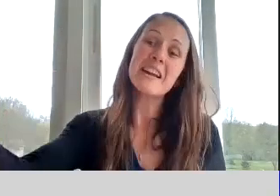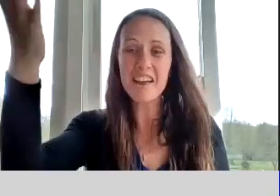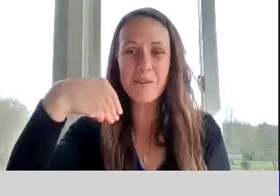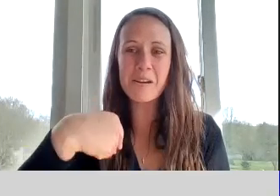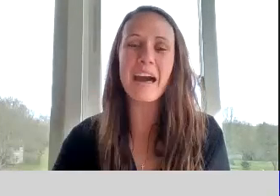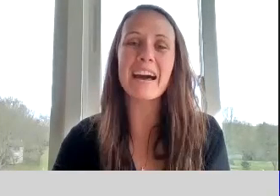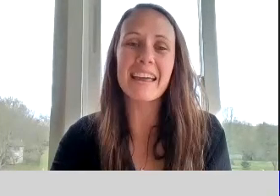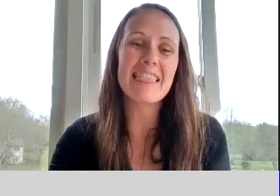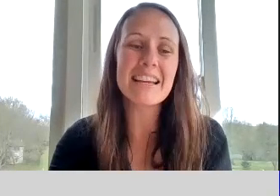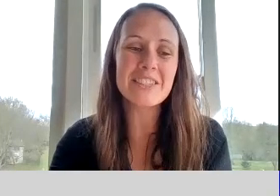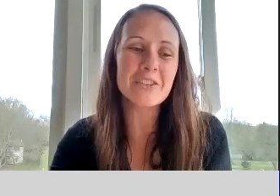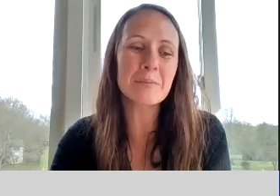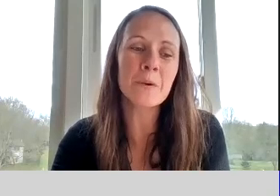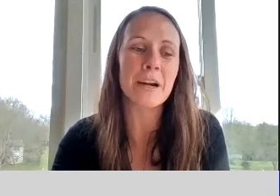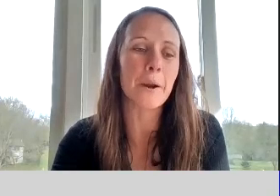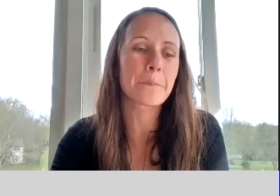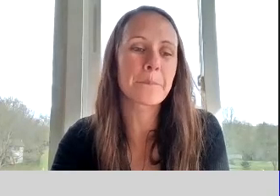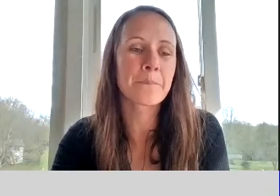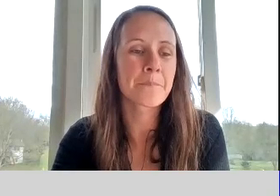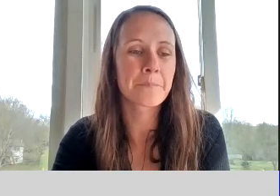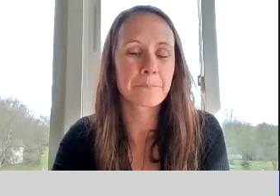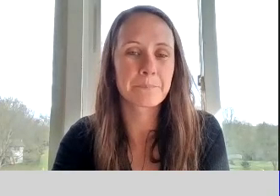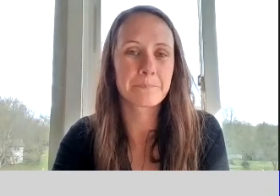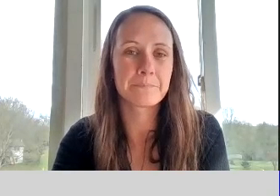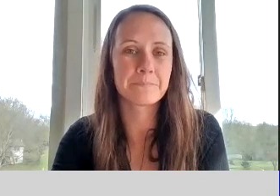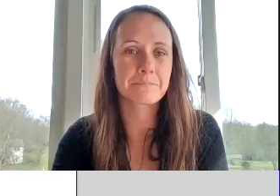stop. Come on back. Let's do some more.